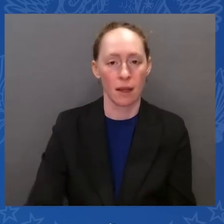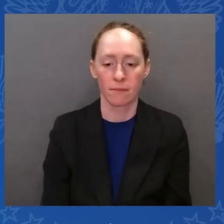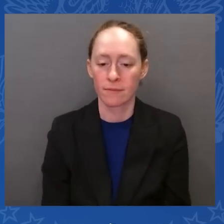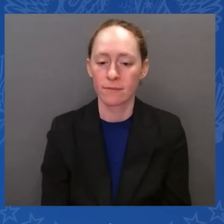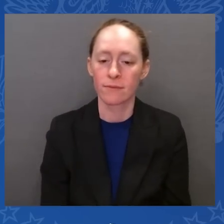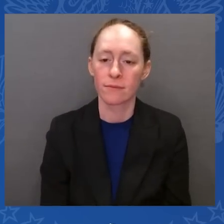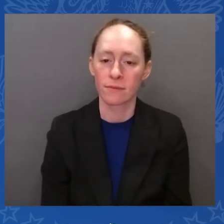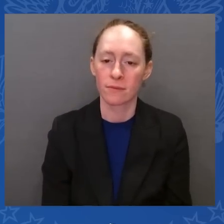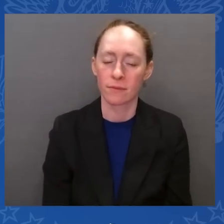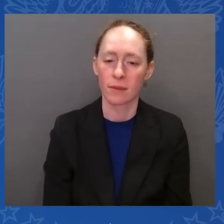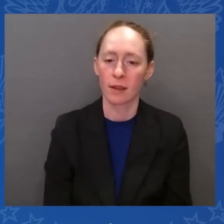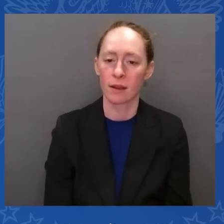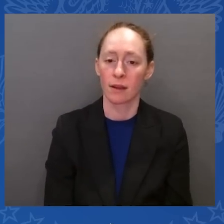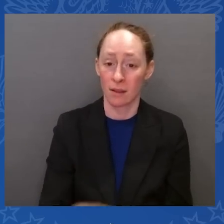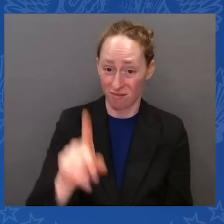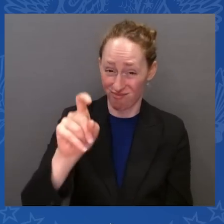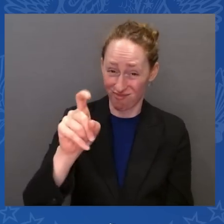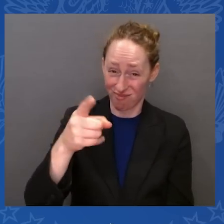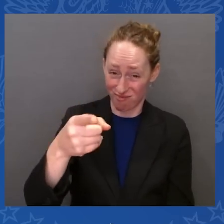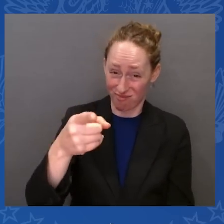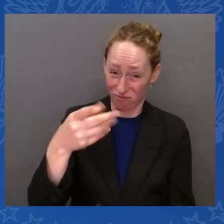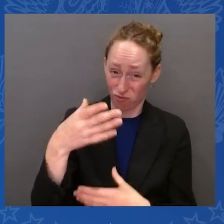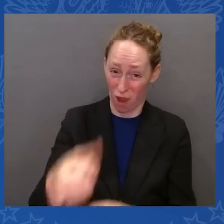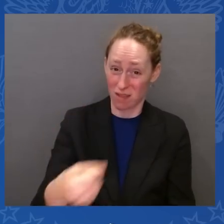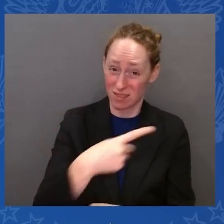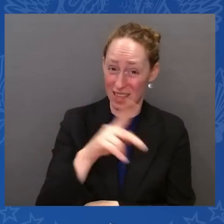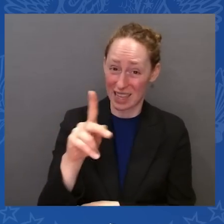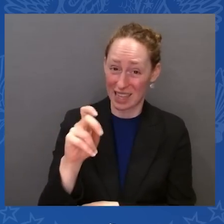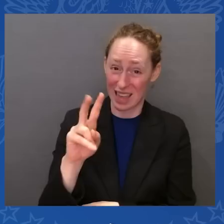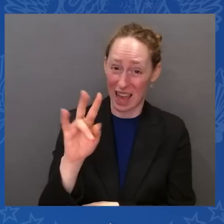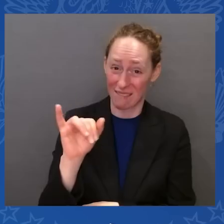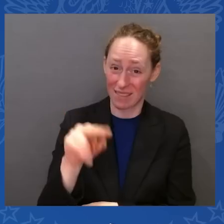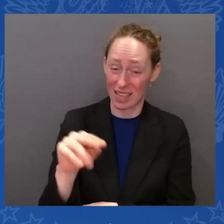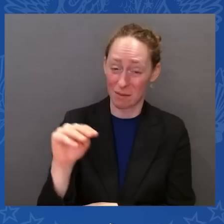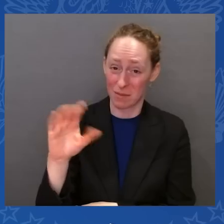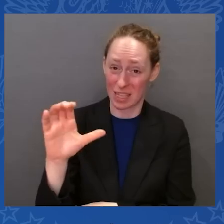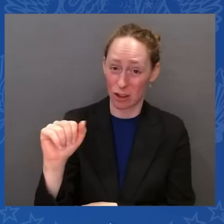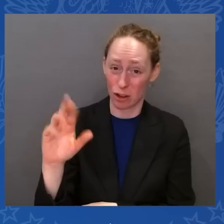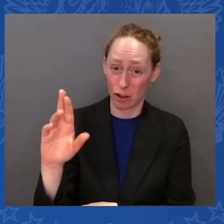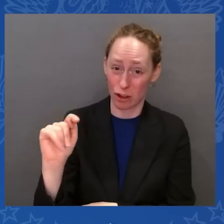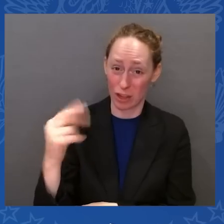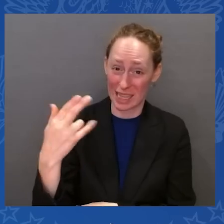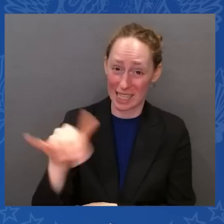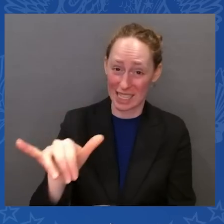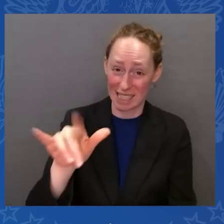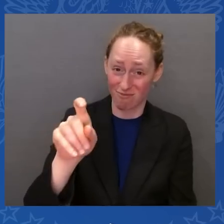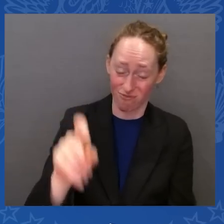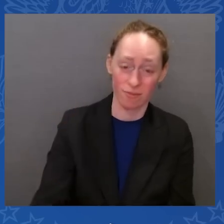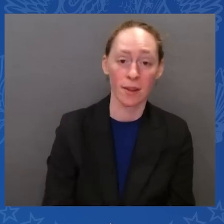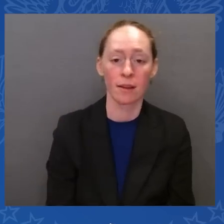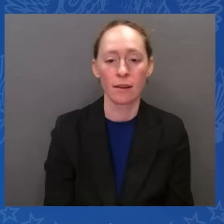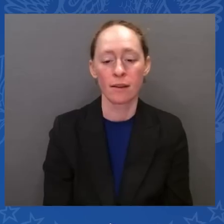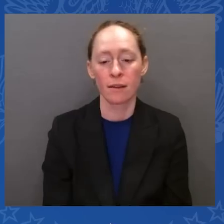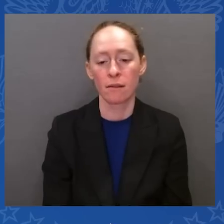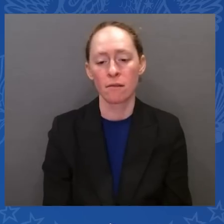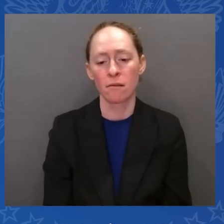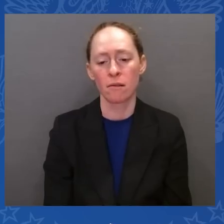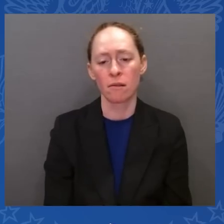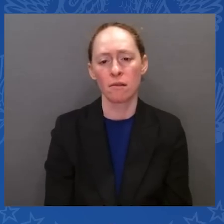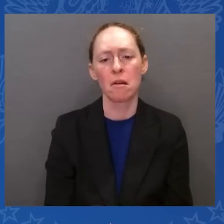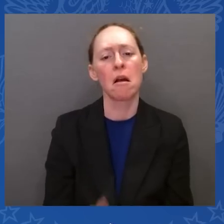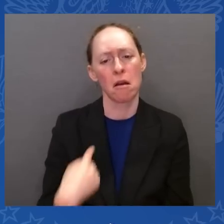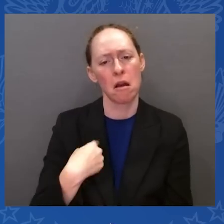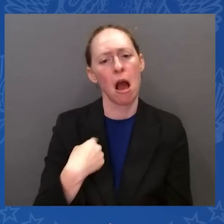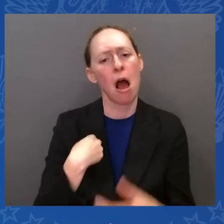has ruled that it does apply for future endeavors. Yes, sir. Mr. President, do you trust Kevin McCarthy?